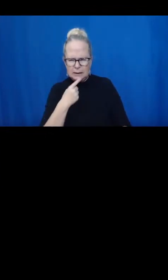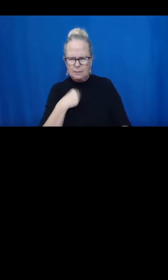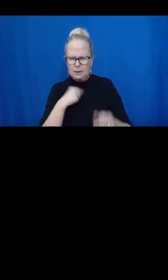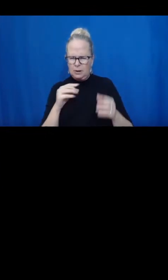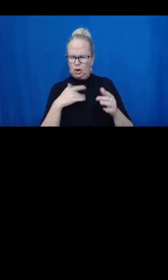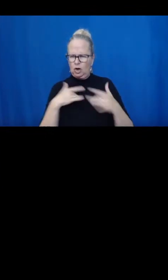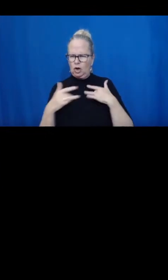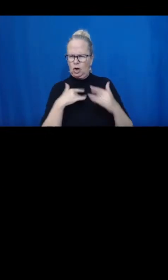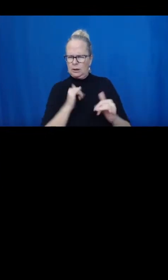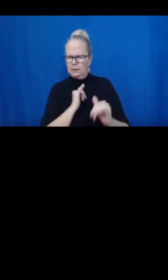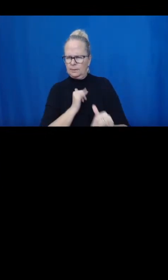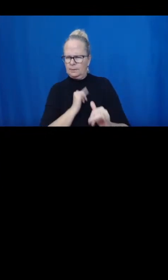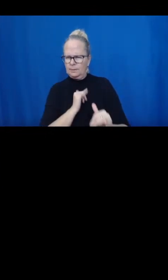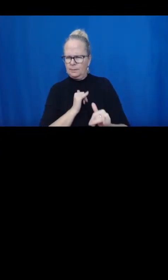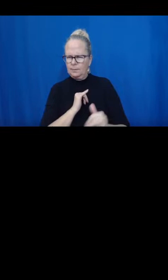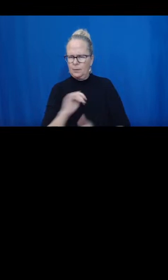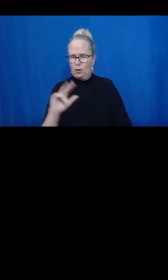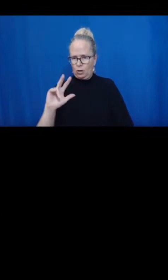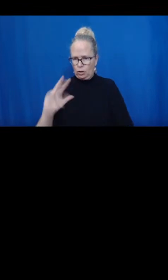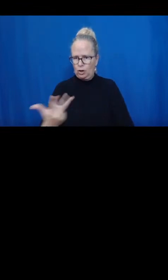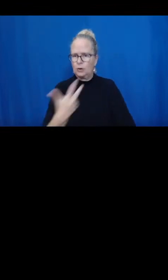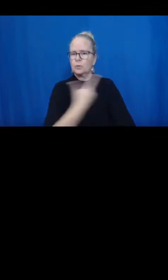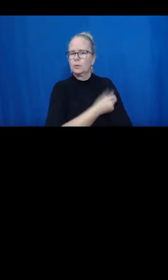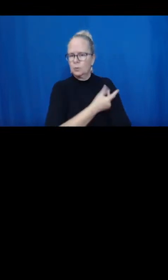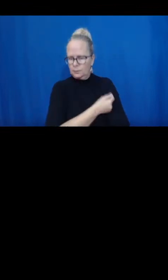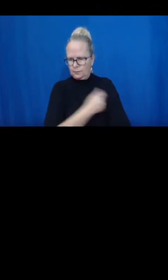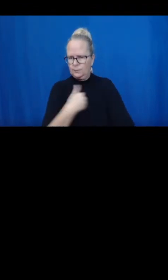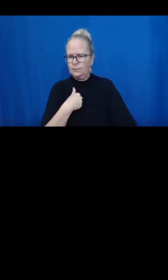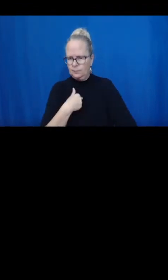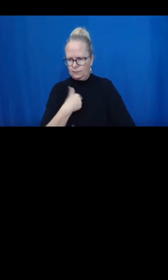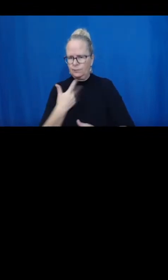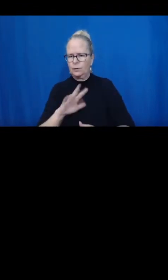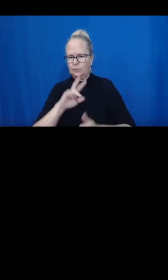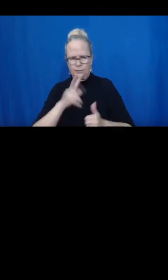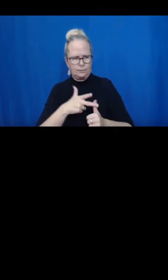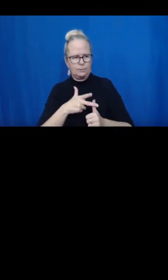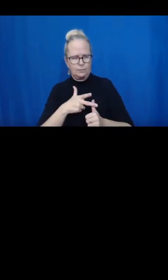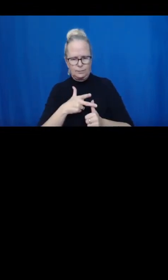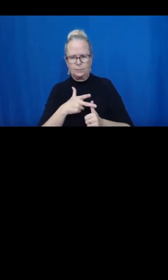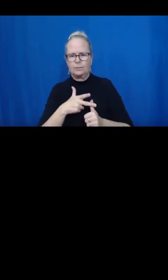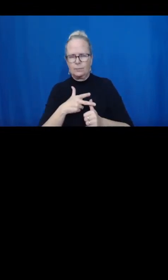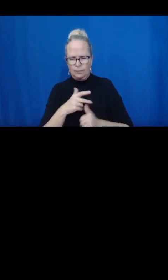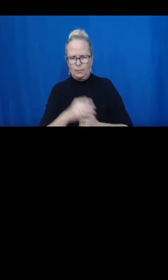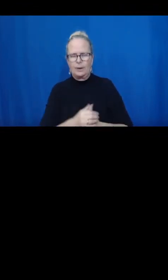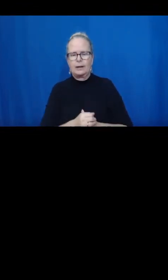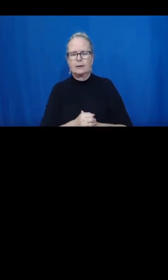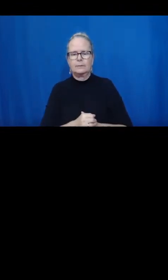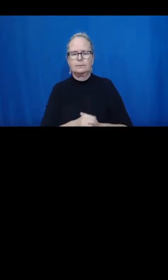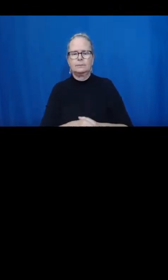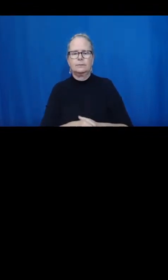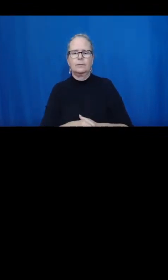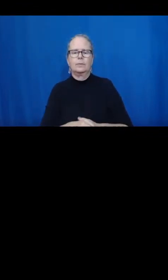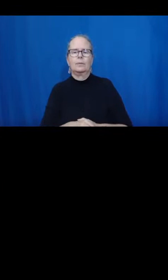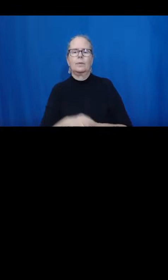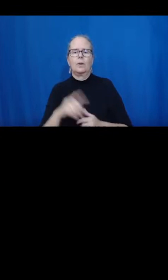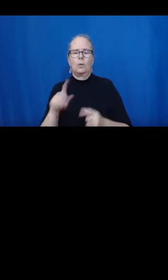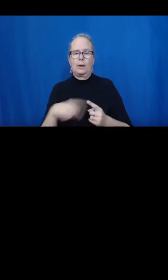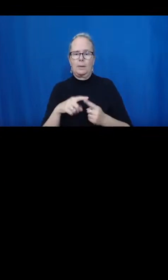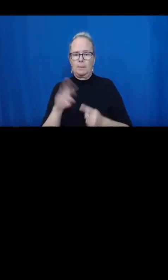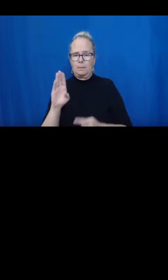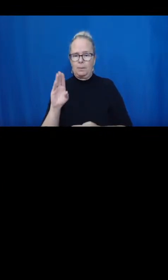that. But that lack of knowing about your own personal antibody levels,